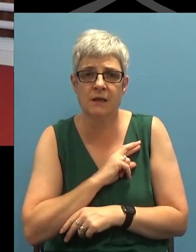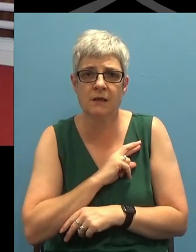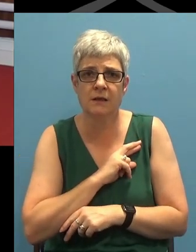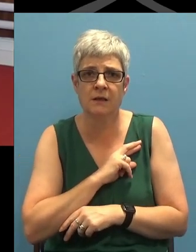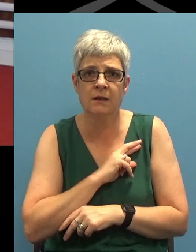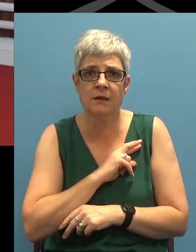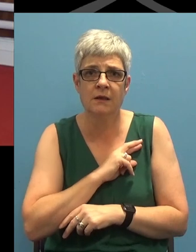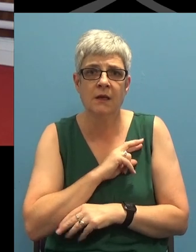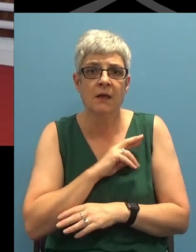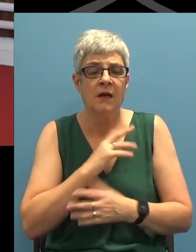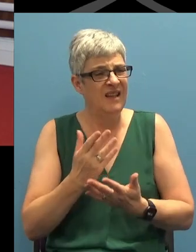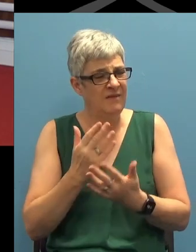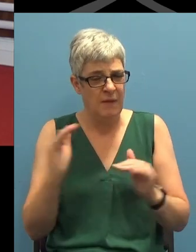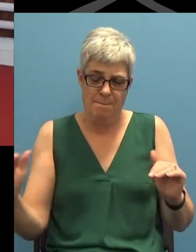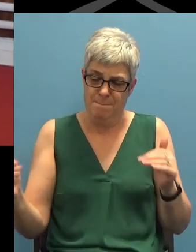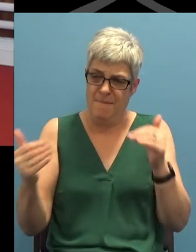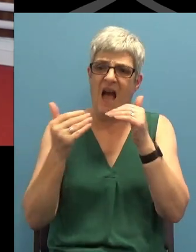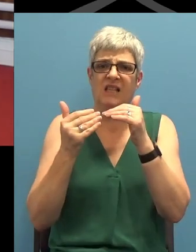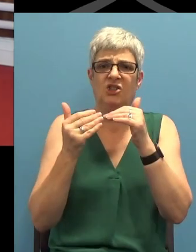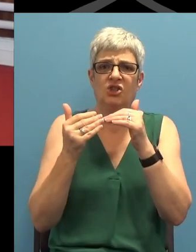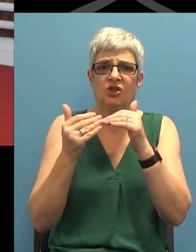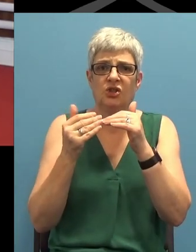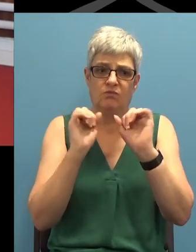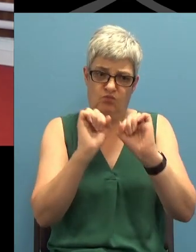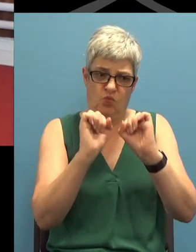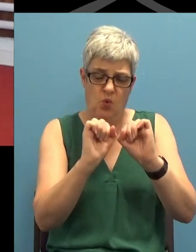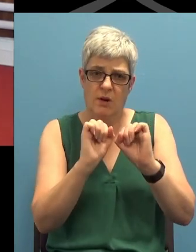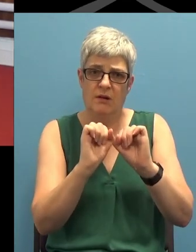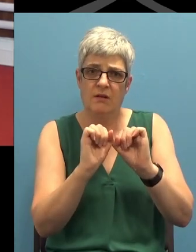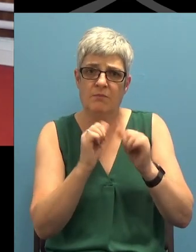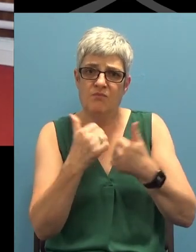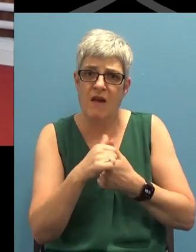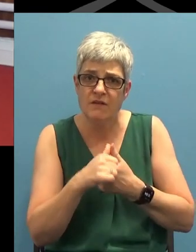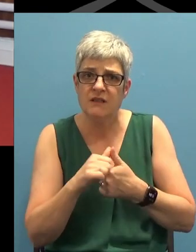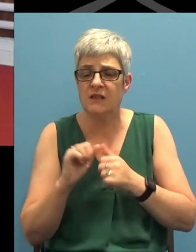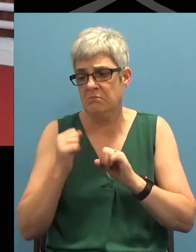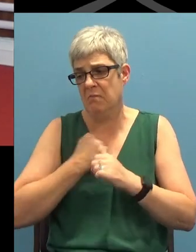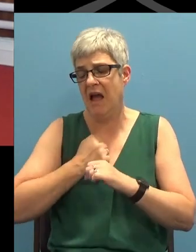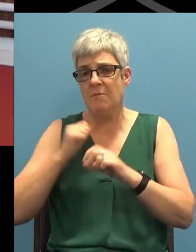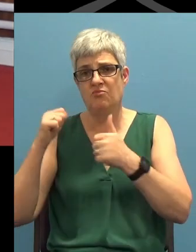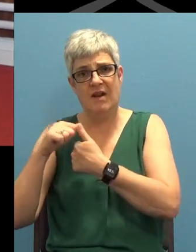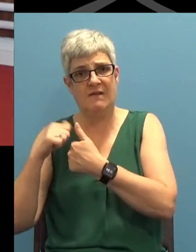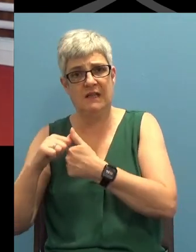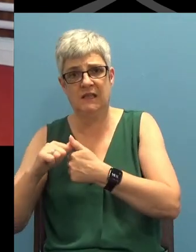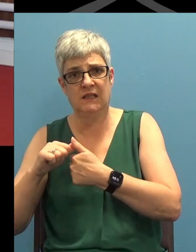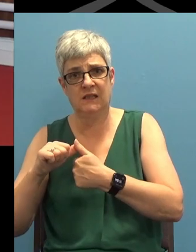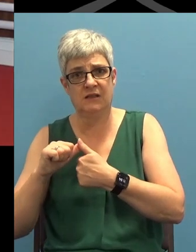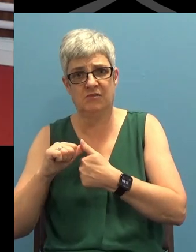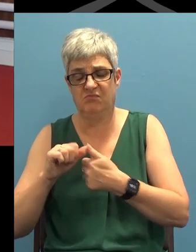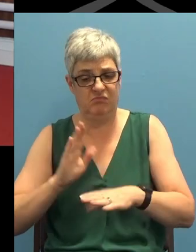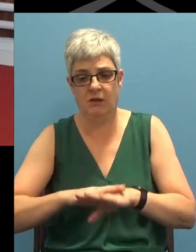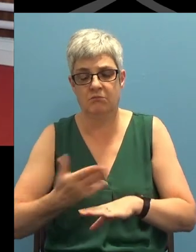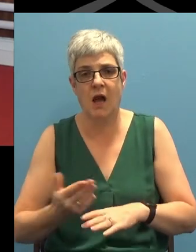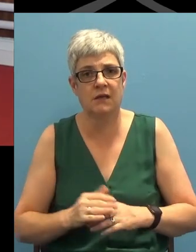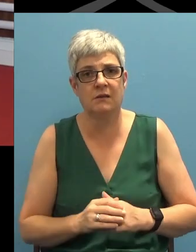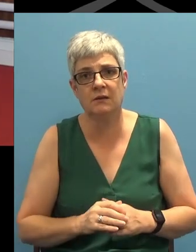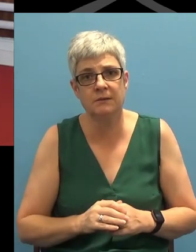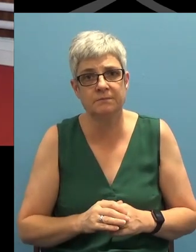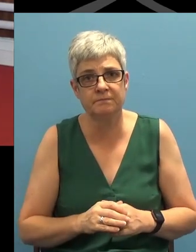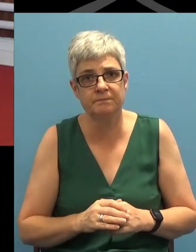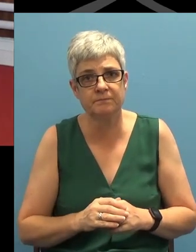Whether or not that matches up to your preferences and to my preferences is of little